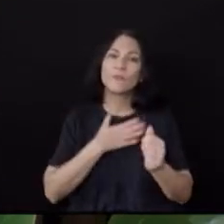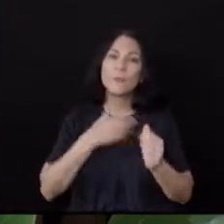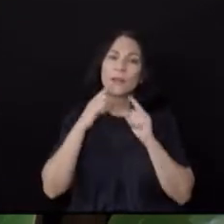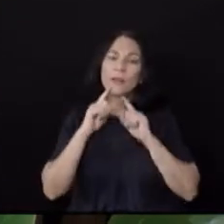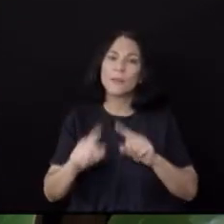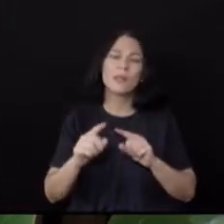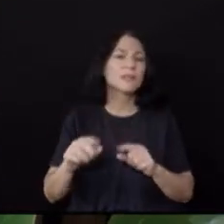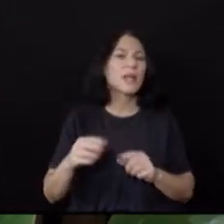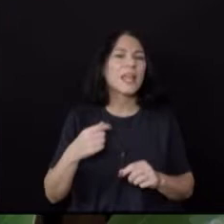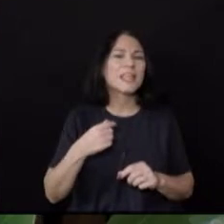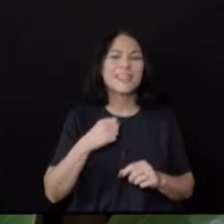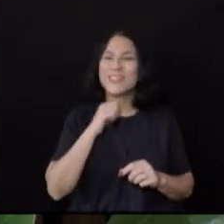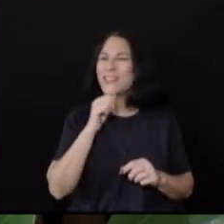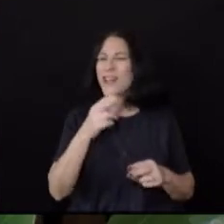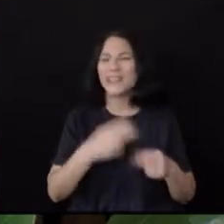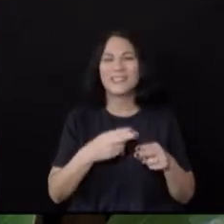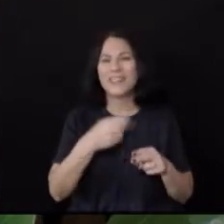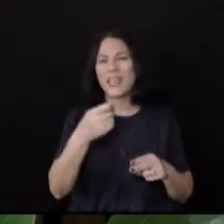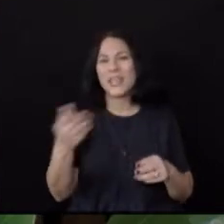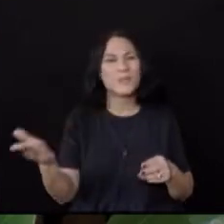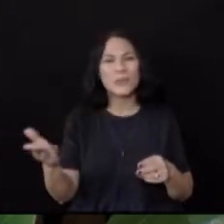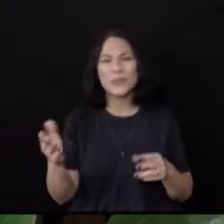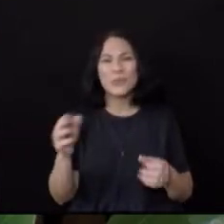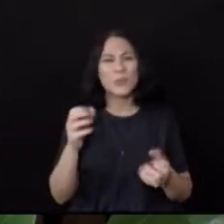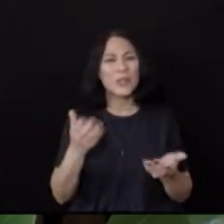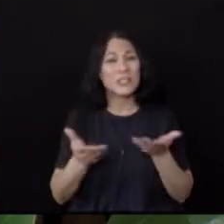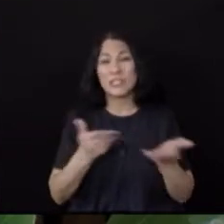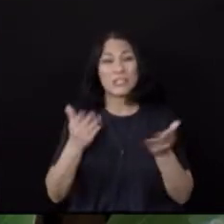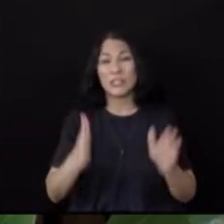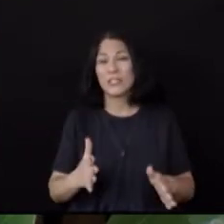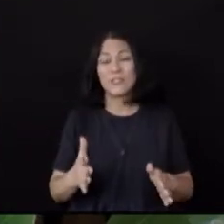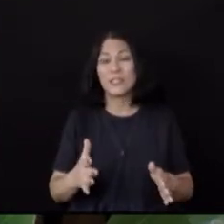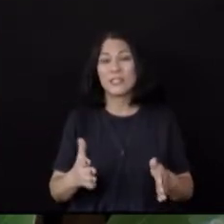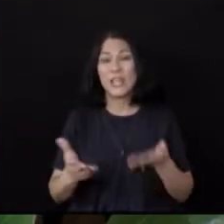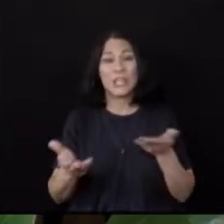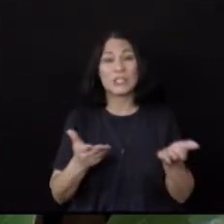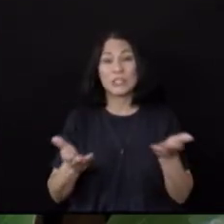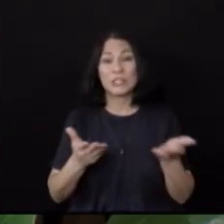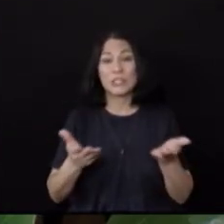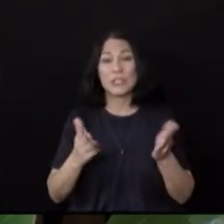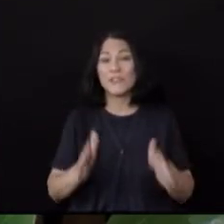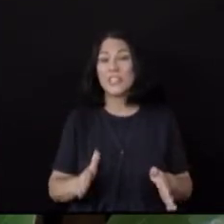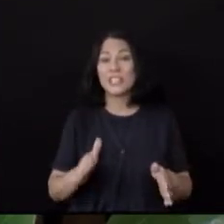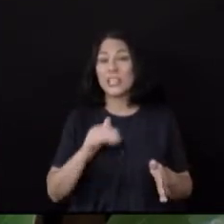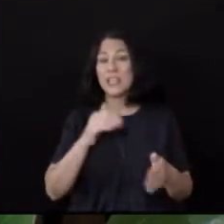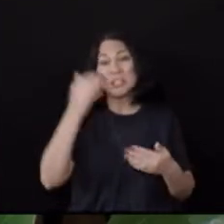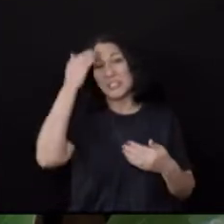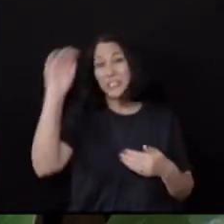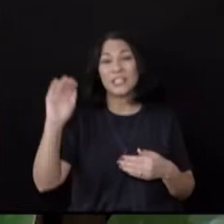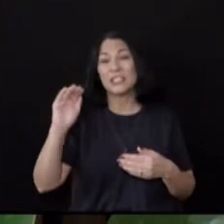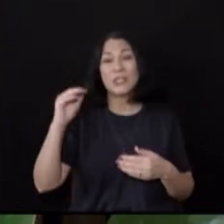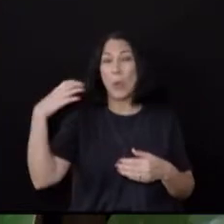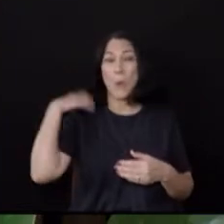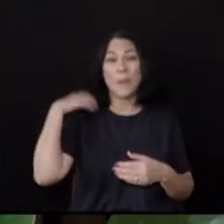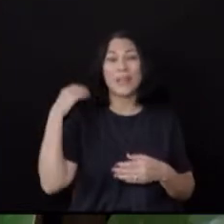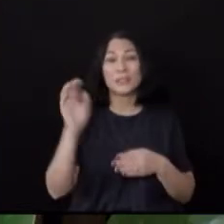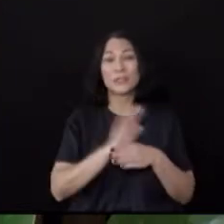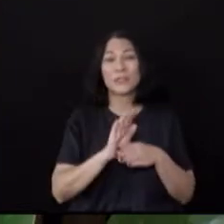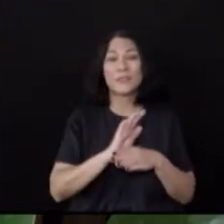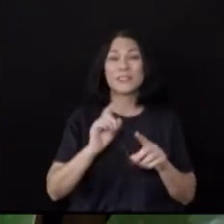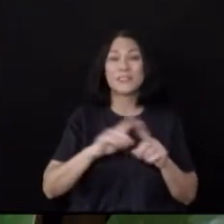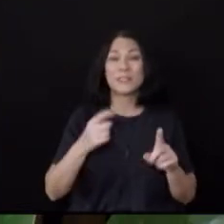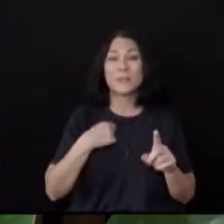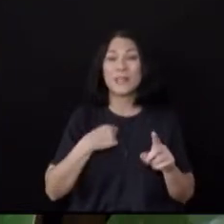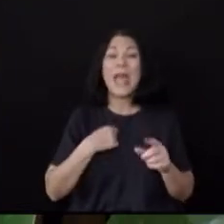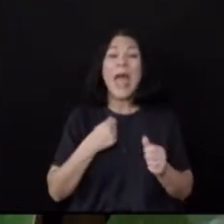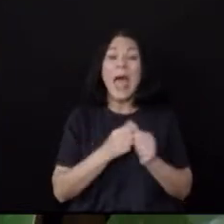longer call you slaves, because a servant does not know his master's business. Instead, I have called you friends, for everything that I have learned